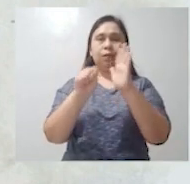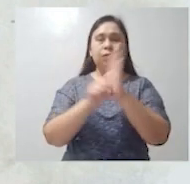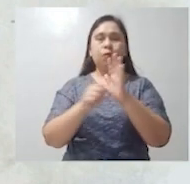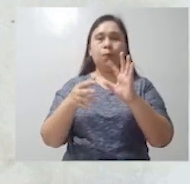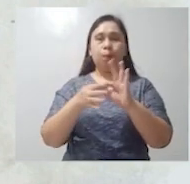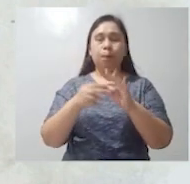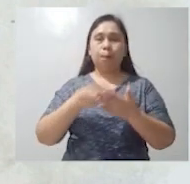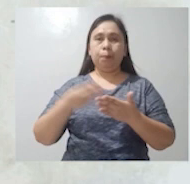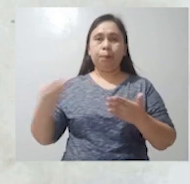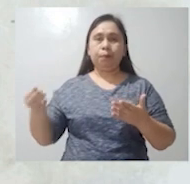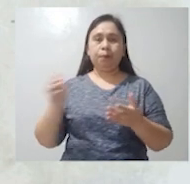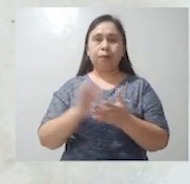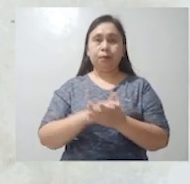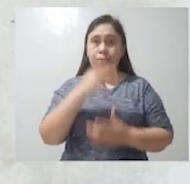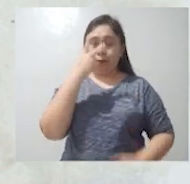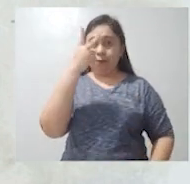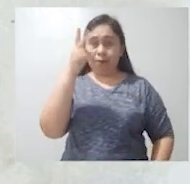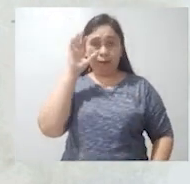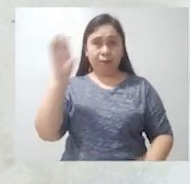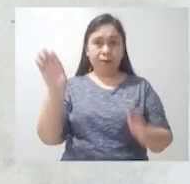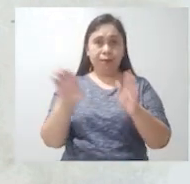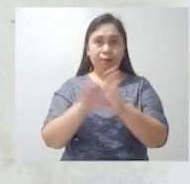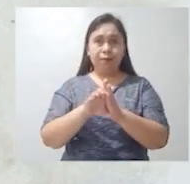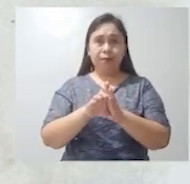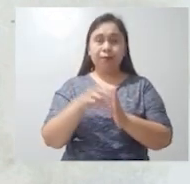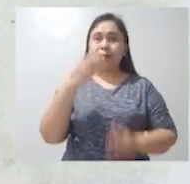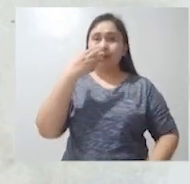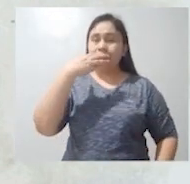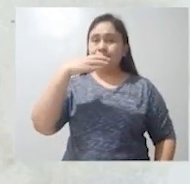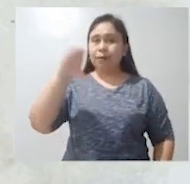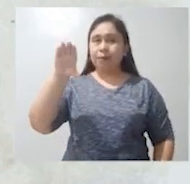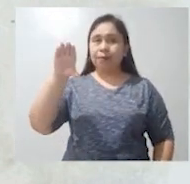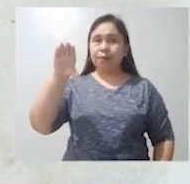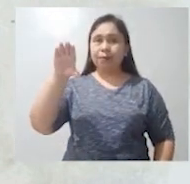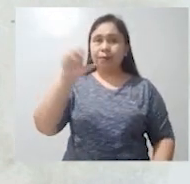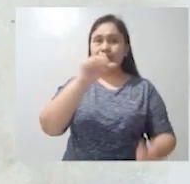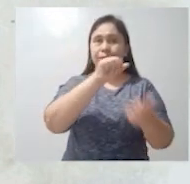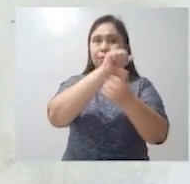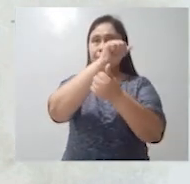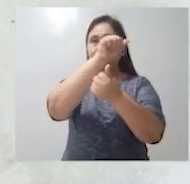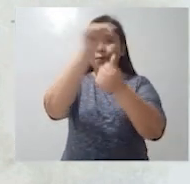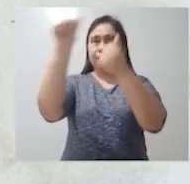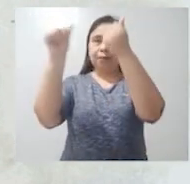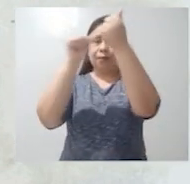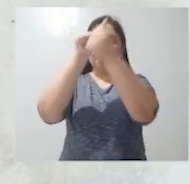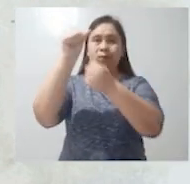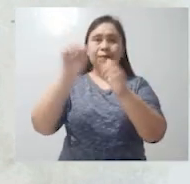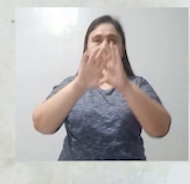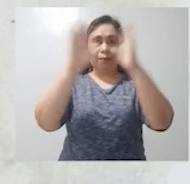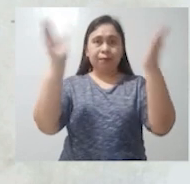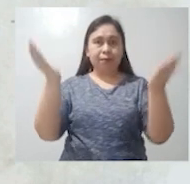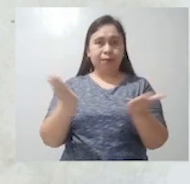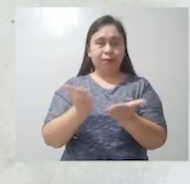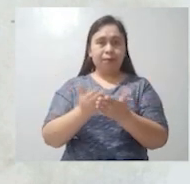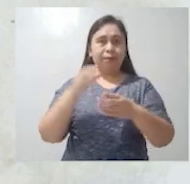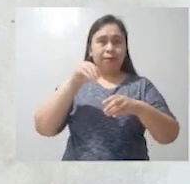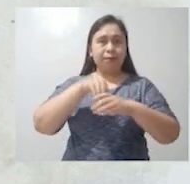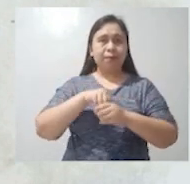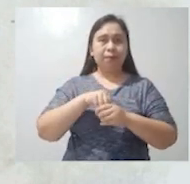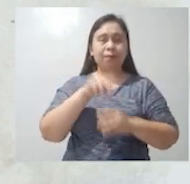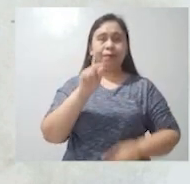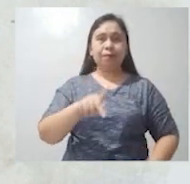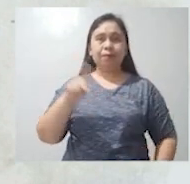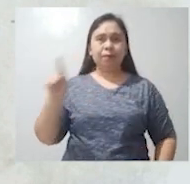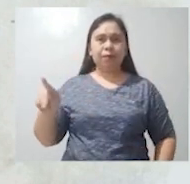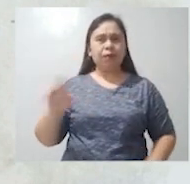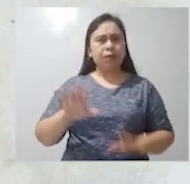picture? This is the Hot Air Balloon Festival in Lubao, Pampanga. What makes the hot air balloon